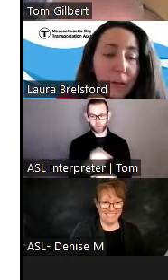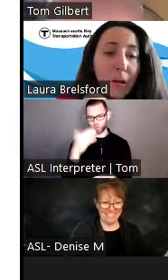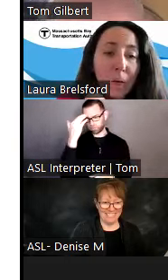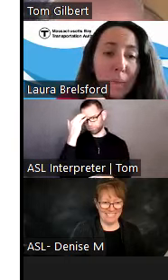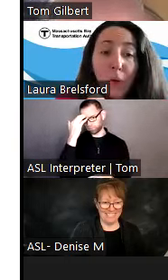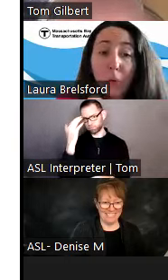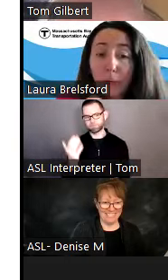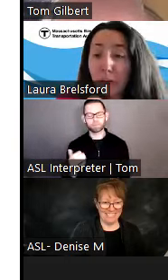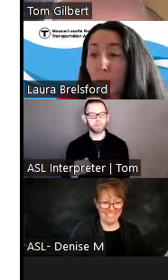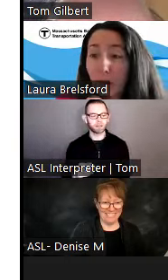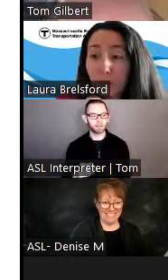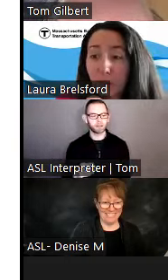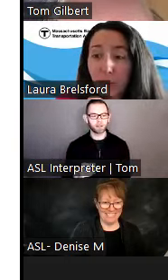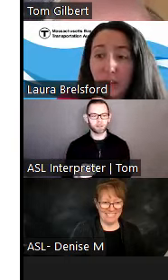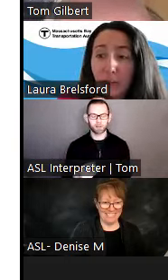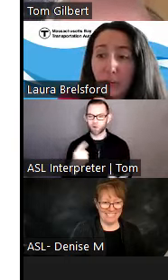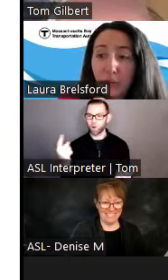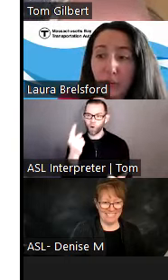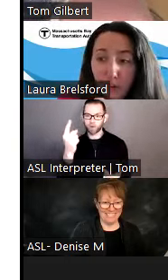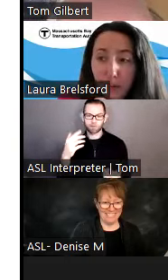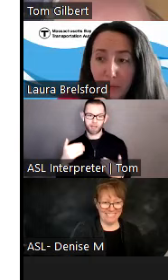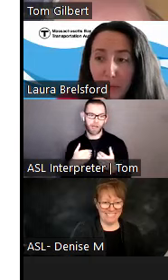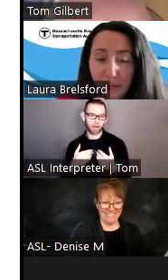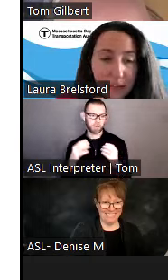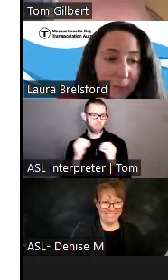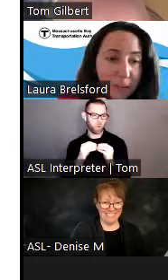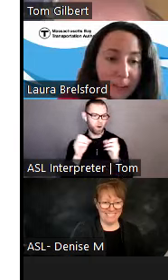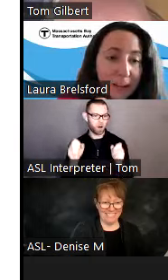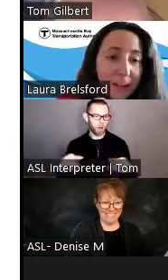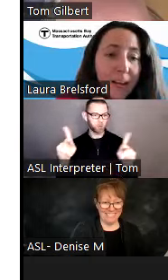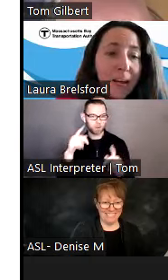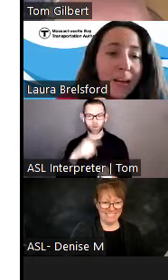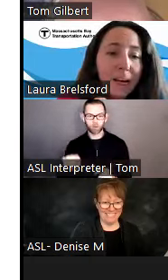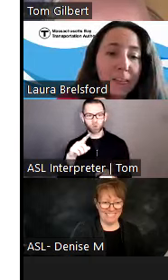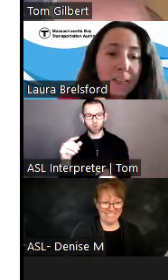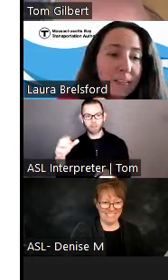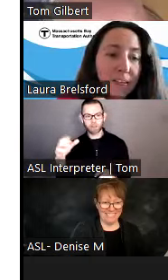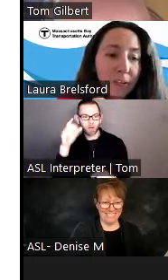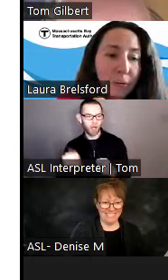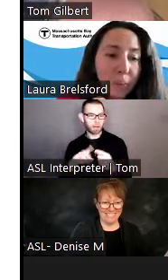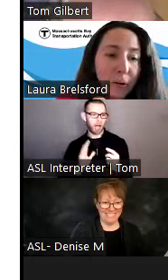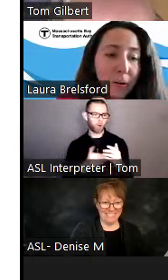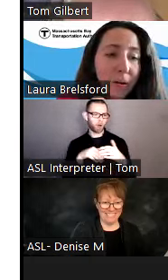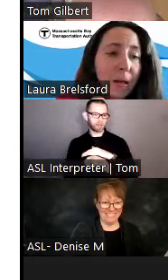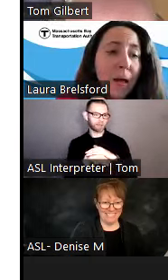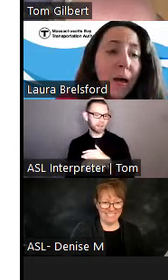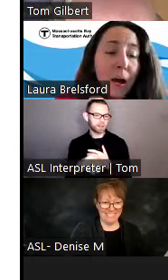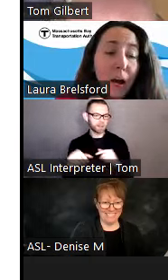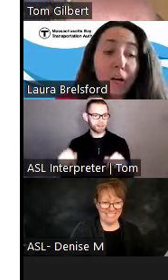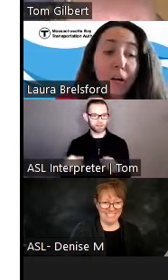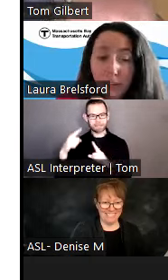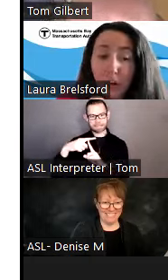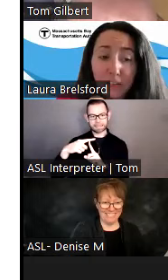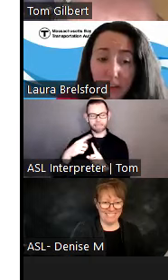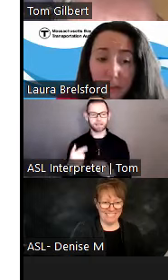there's always more opportunities to hear about accessibility at the T and learn more.